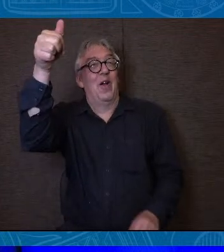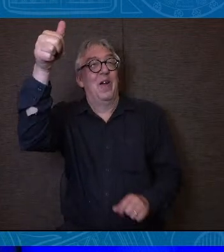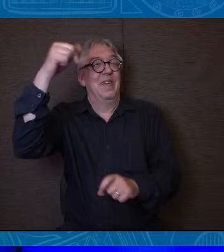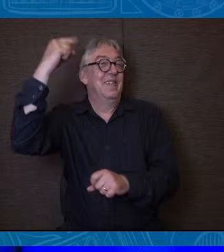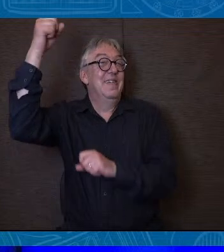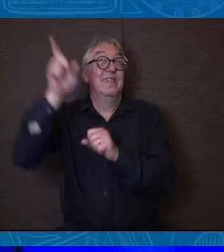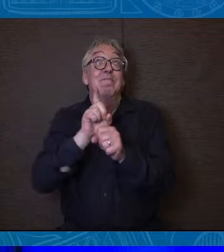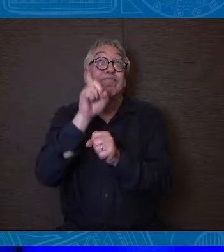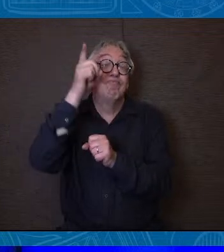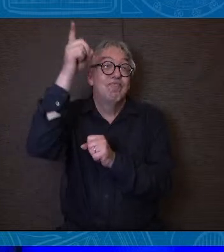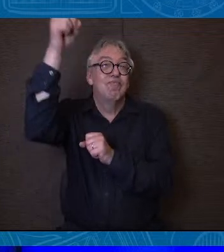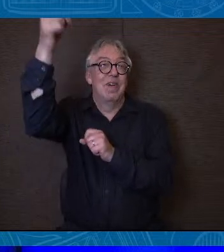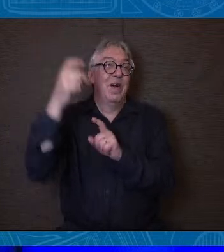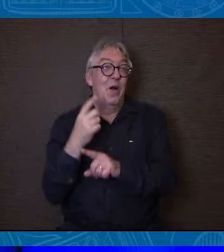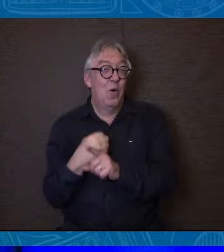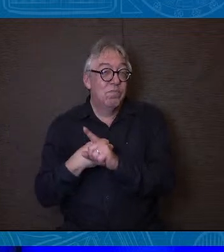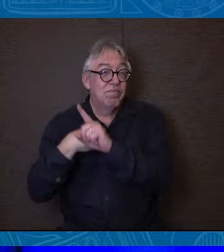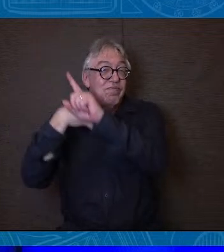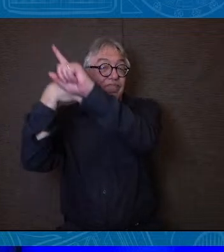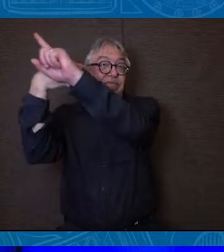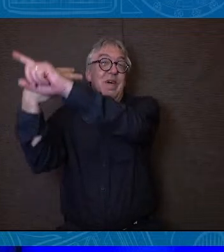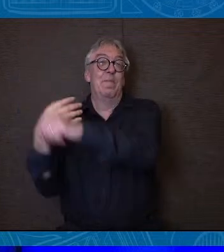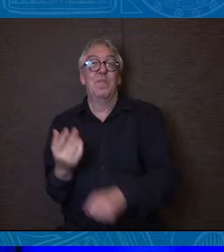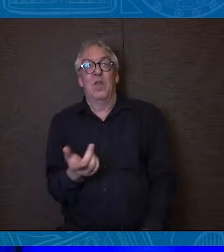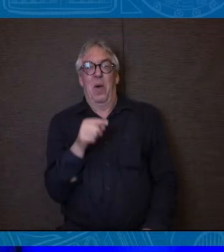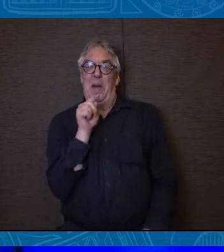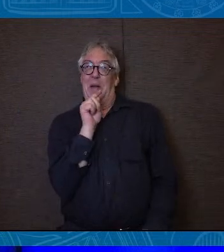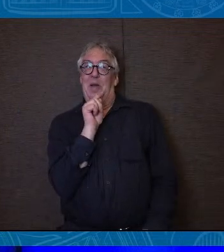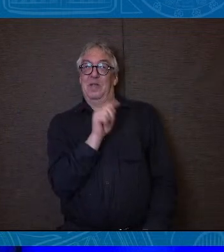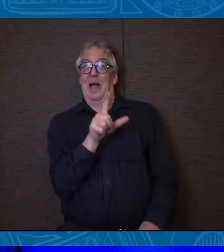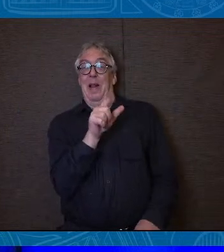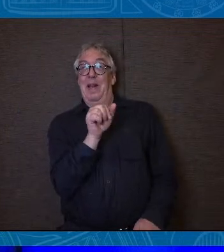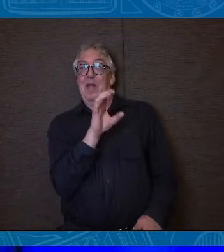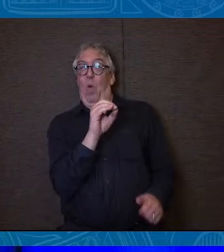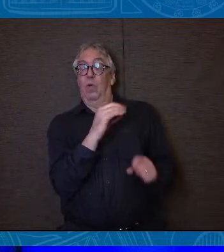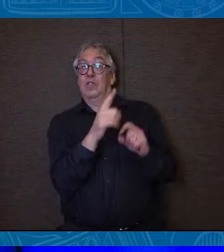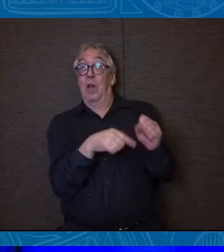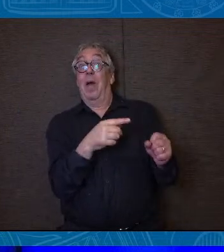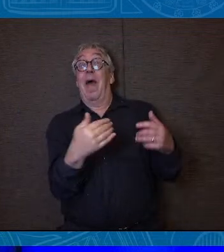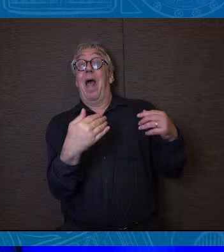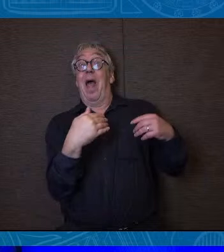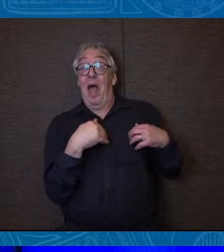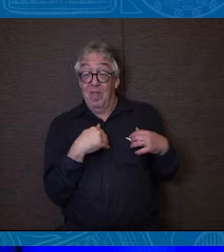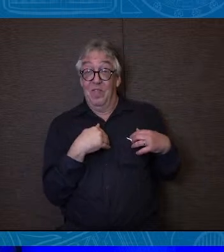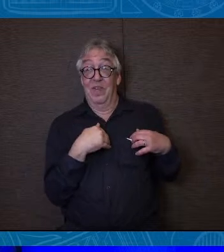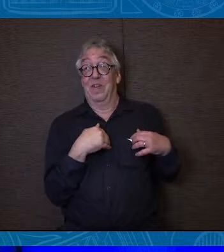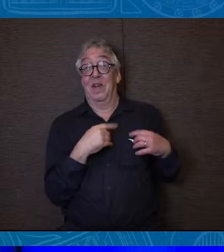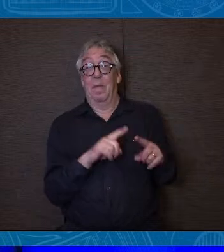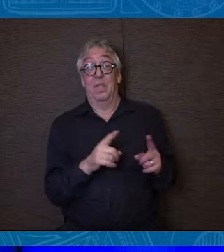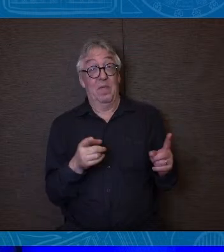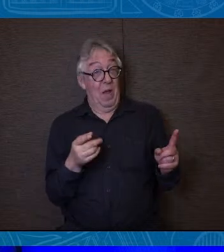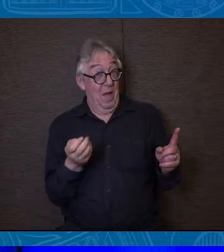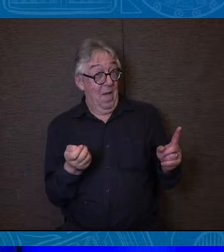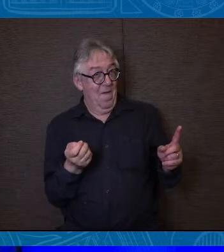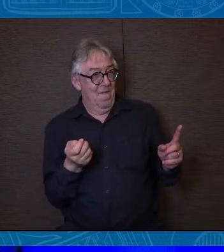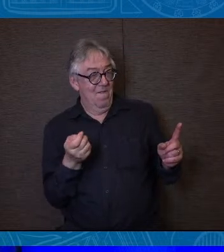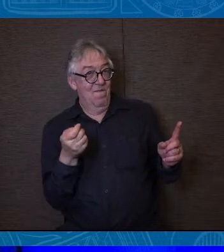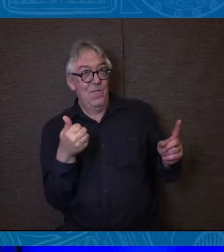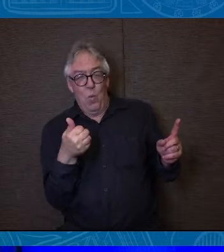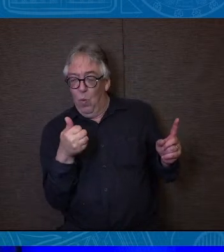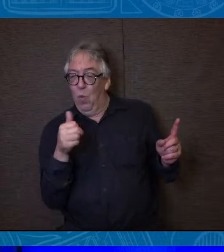of the LEO satellite constellations that are already there. Not many countries had opened the